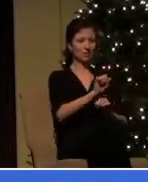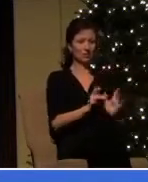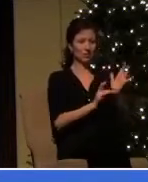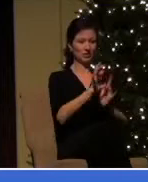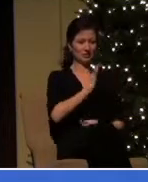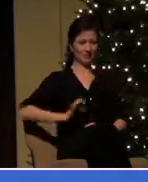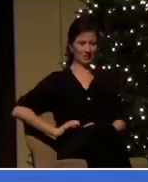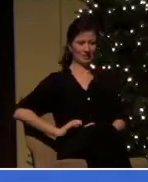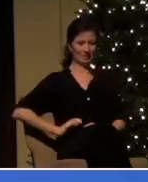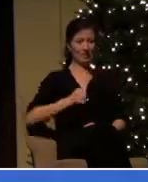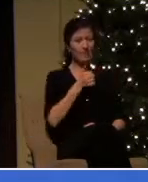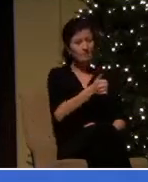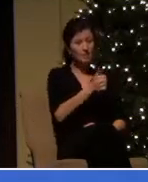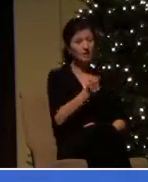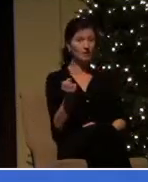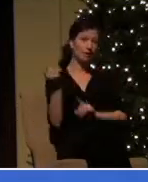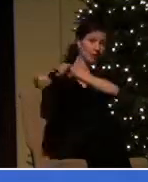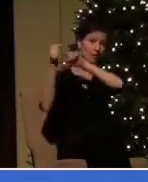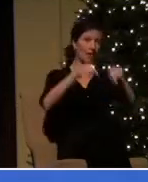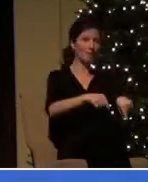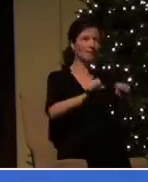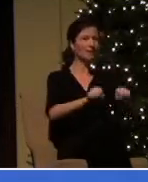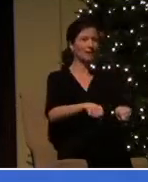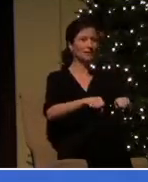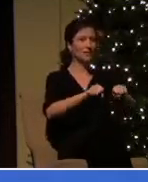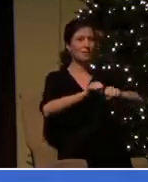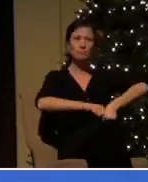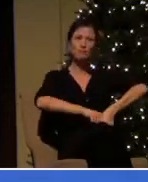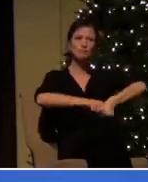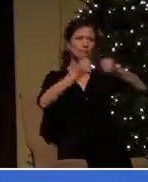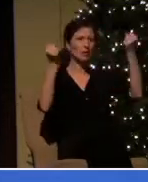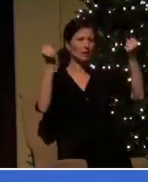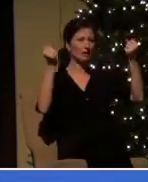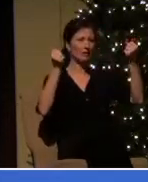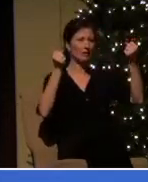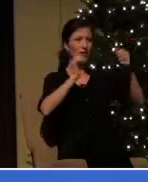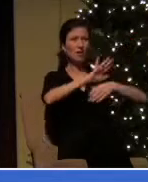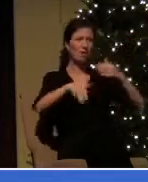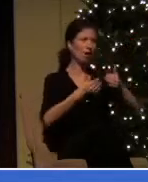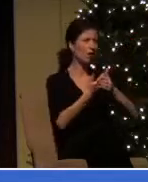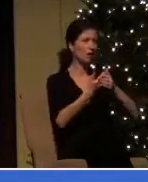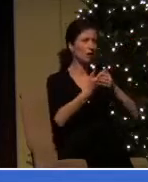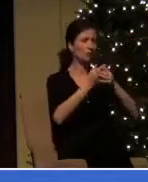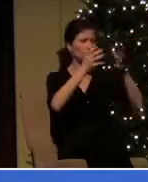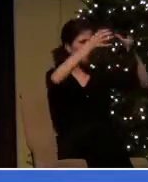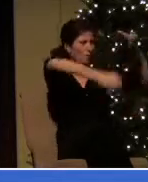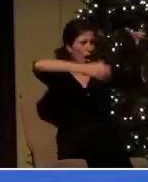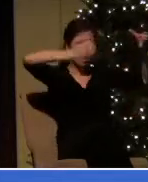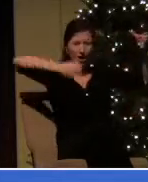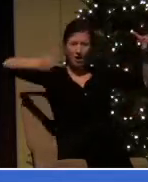to level the mountains and to break the bars and to release captives. This is a